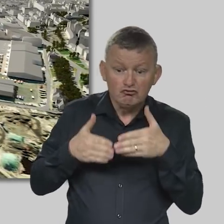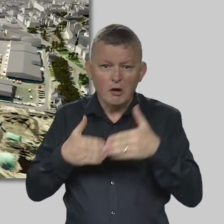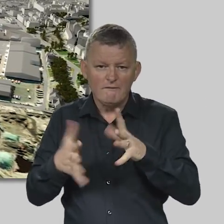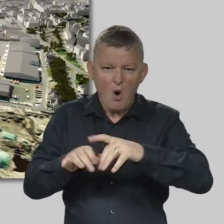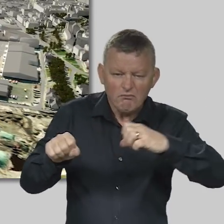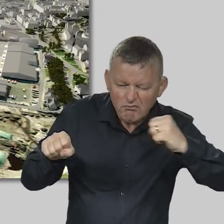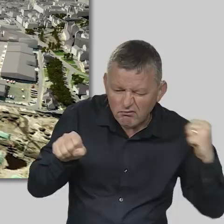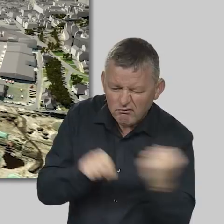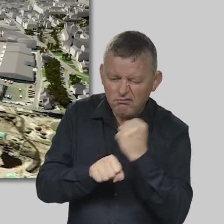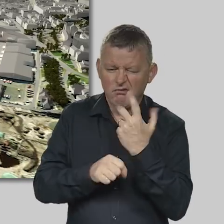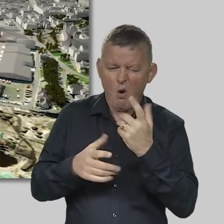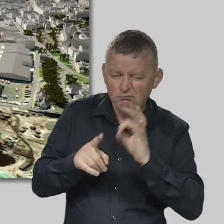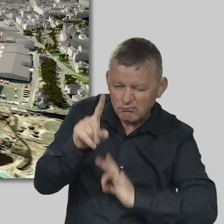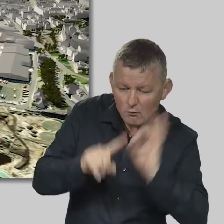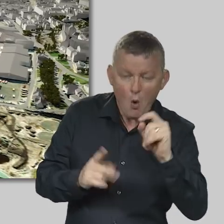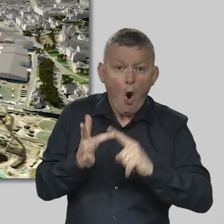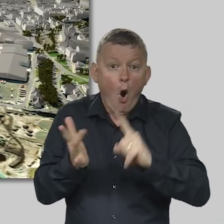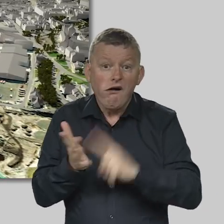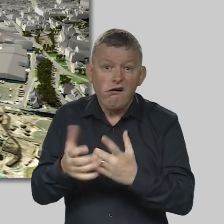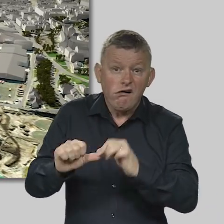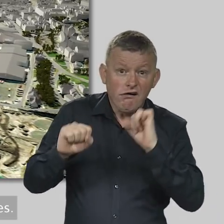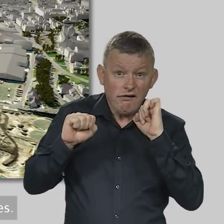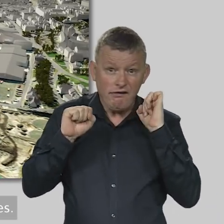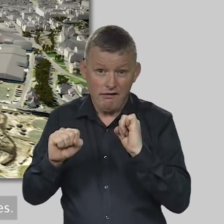offshore renewables, operation and maintenance vessels.